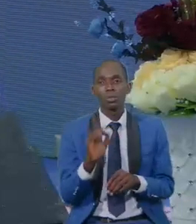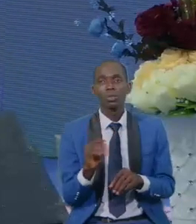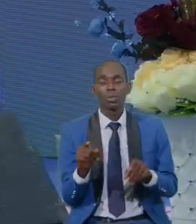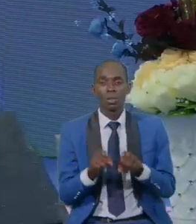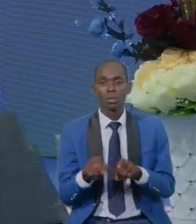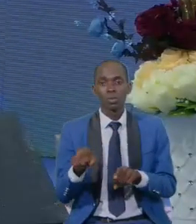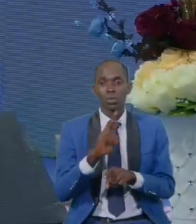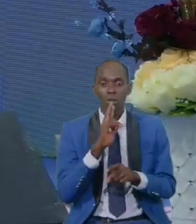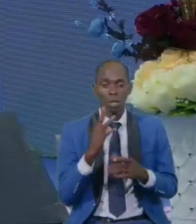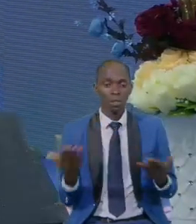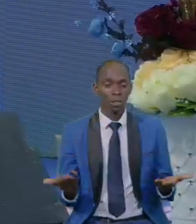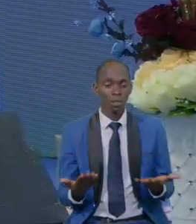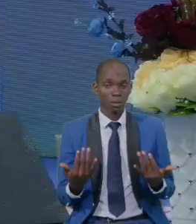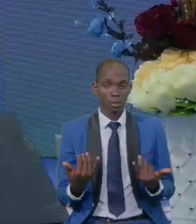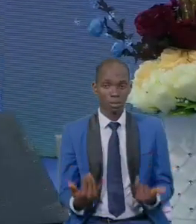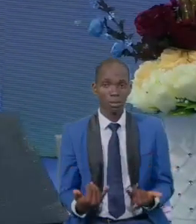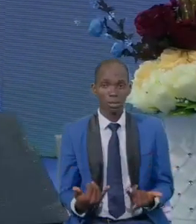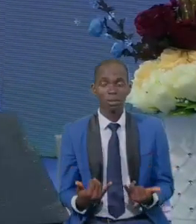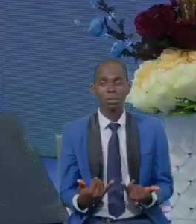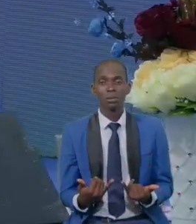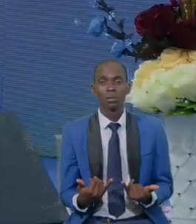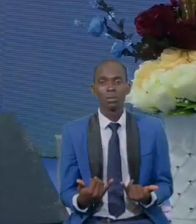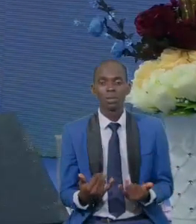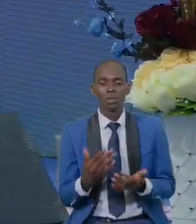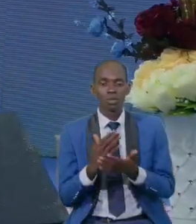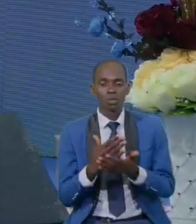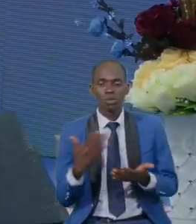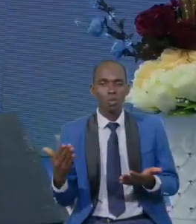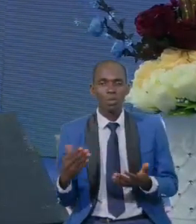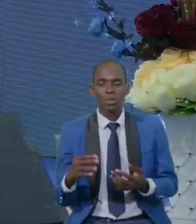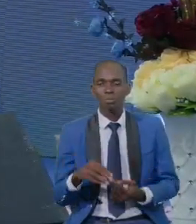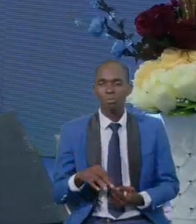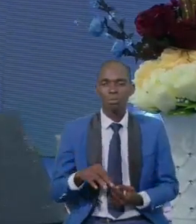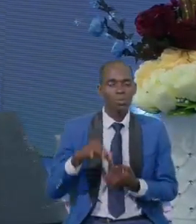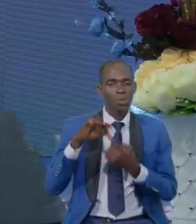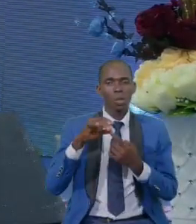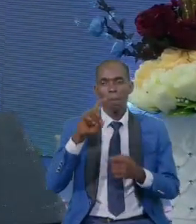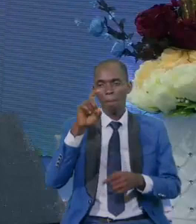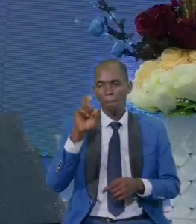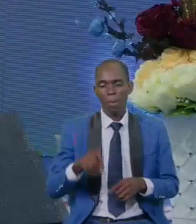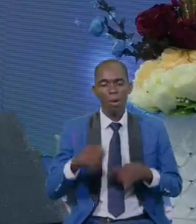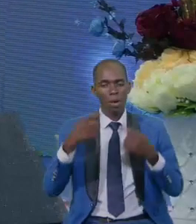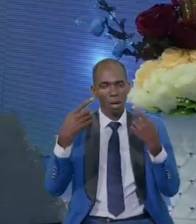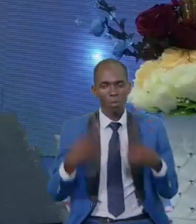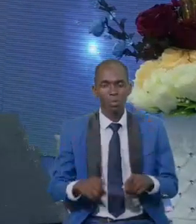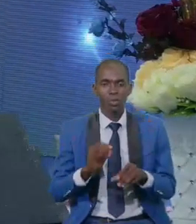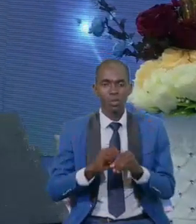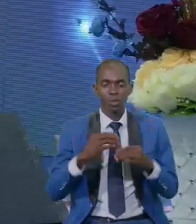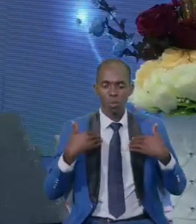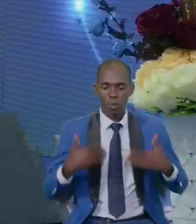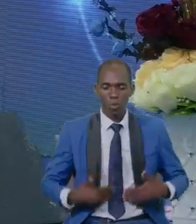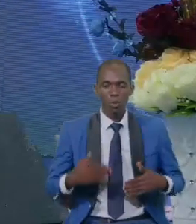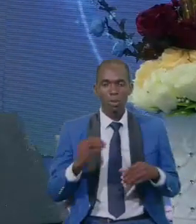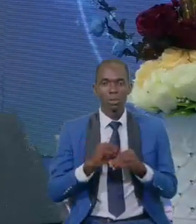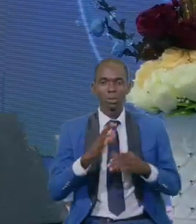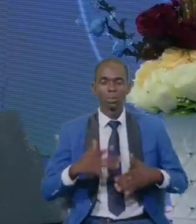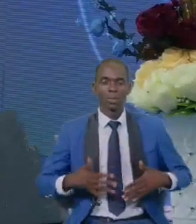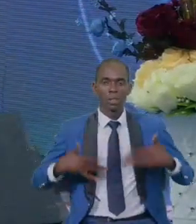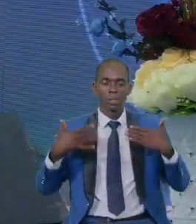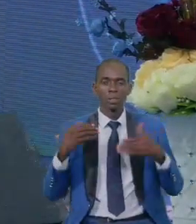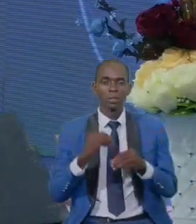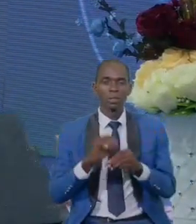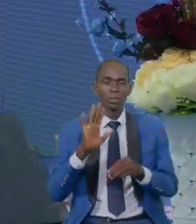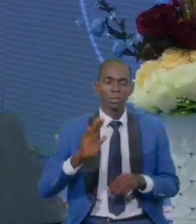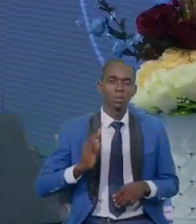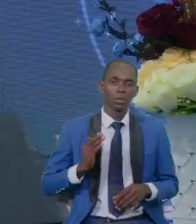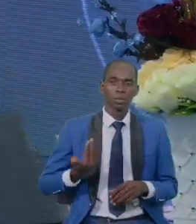today, something definite must happen in your body, in your life, in your soul,